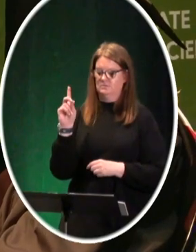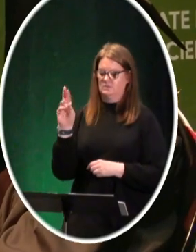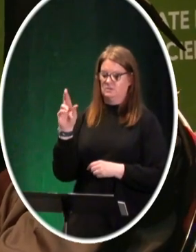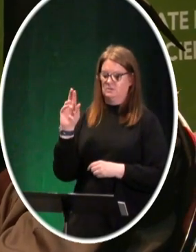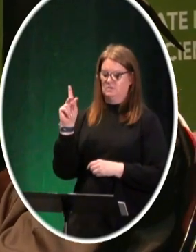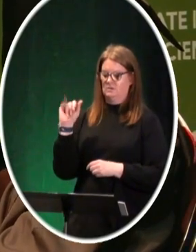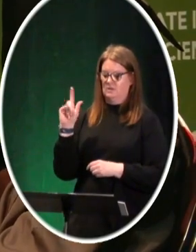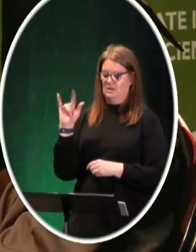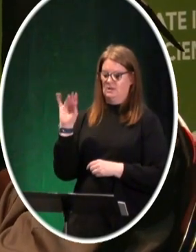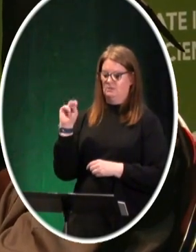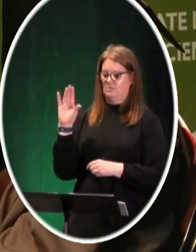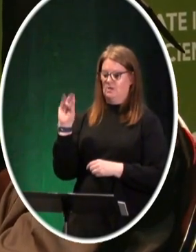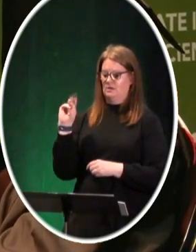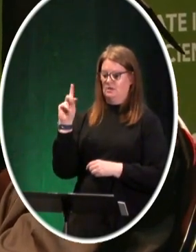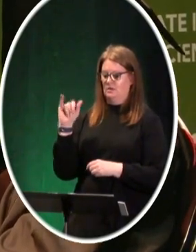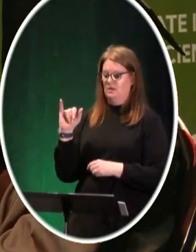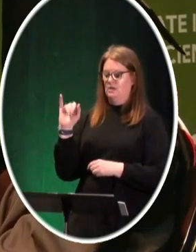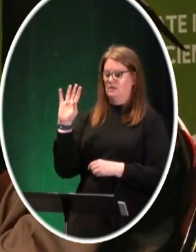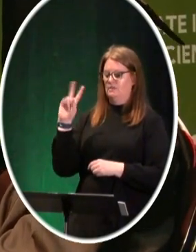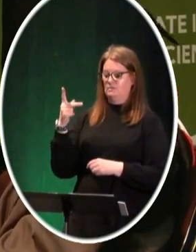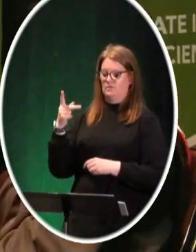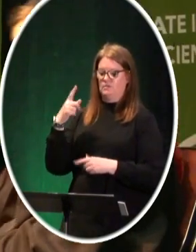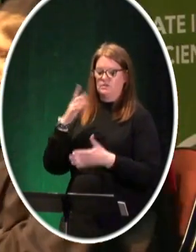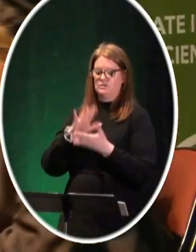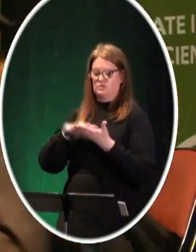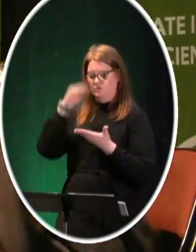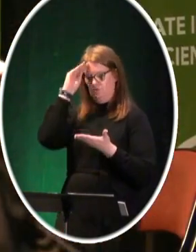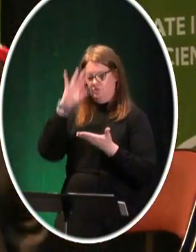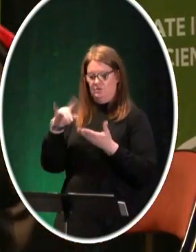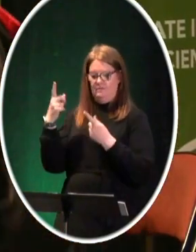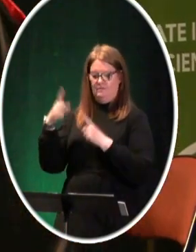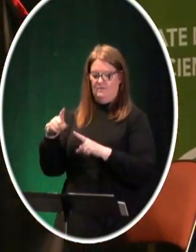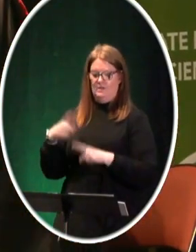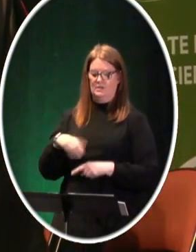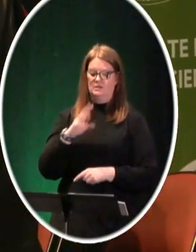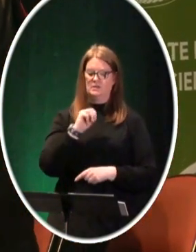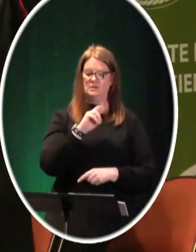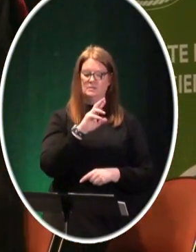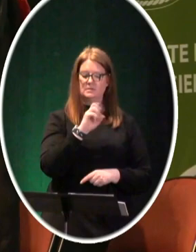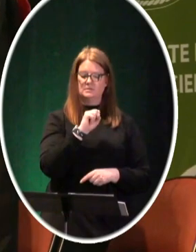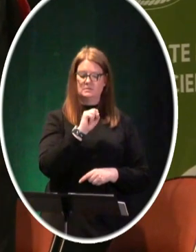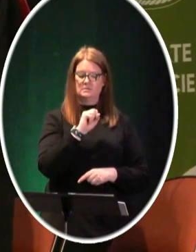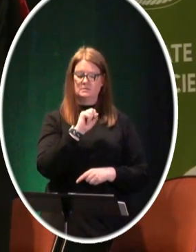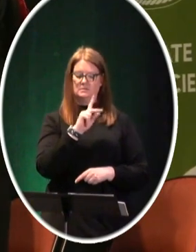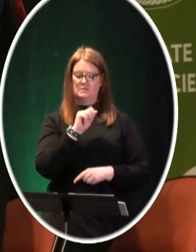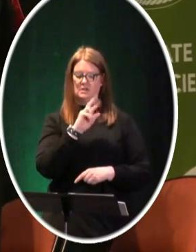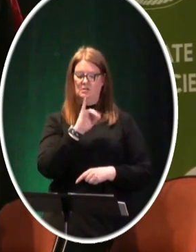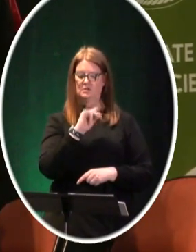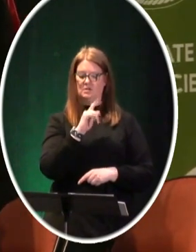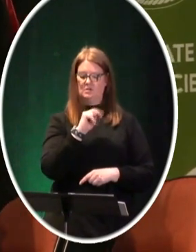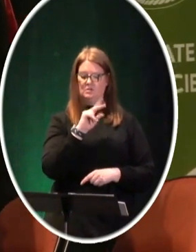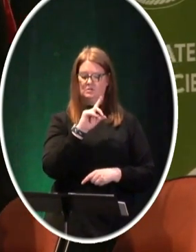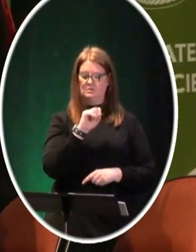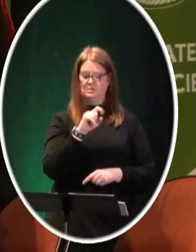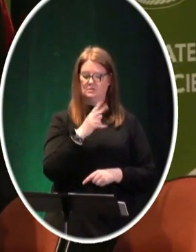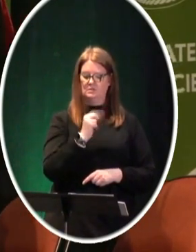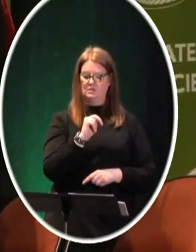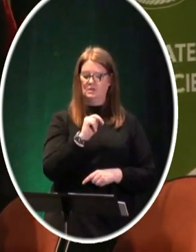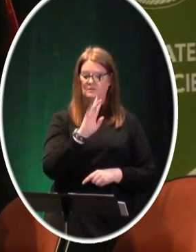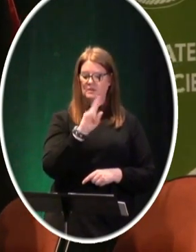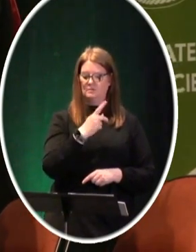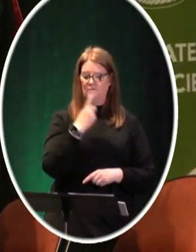Affairs. Ms. Carrie Knudsen, Vice President for College Advancement and Executive Director,